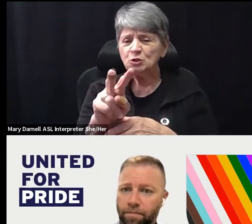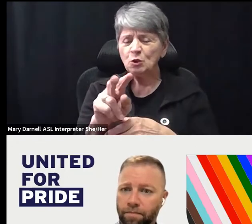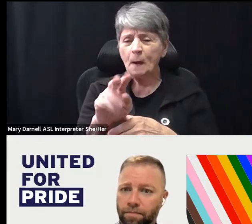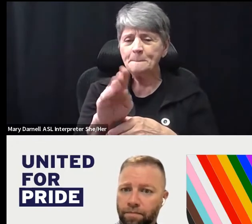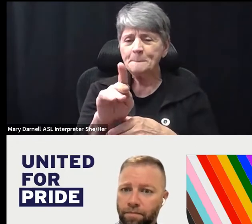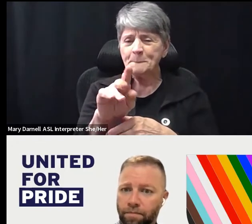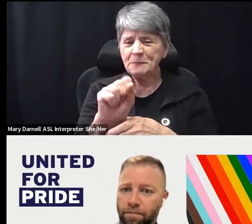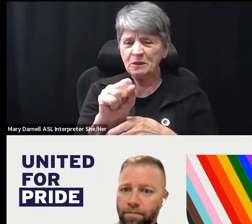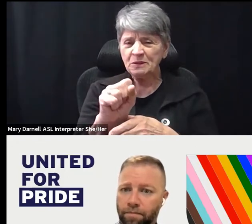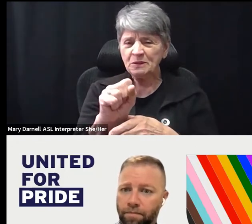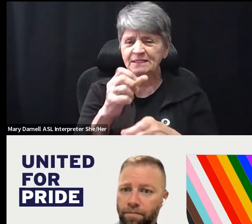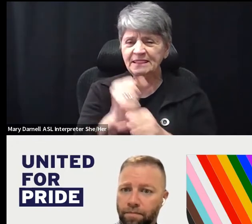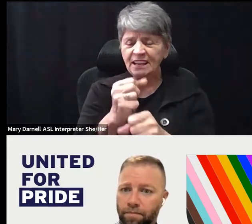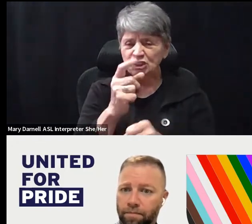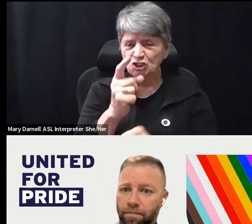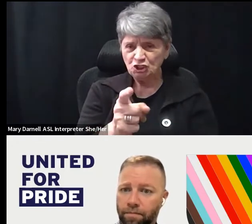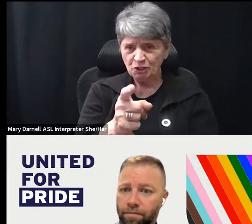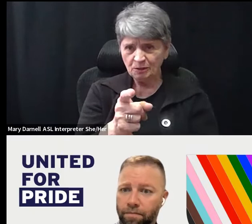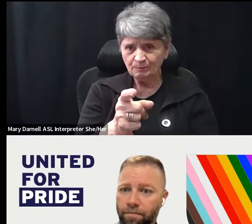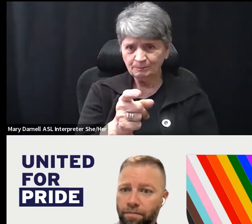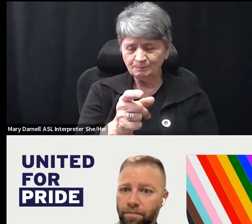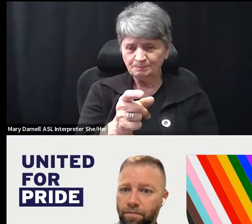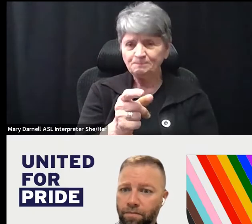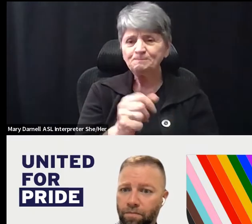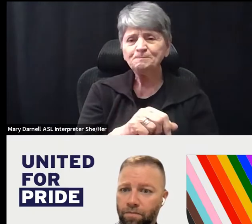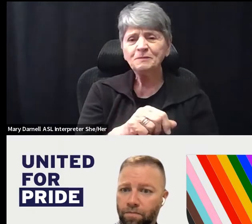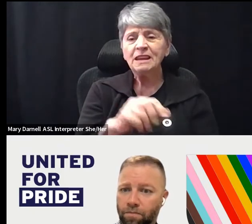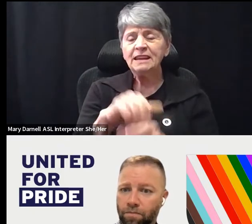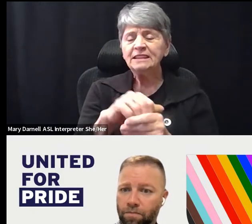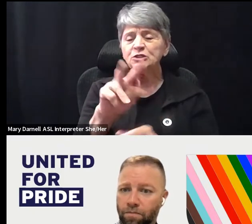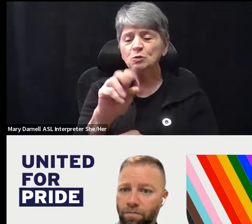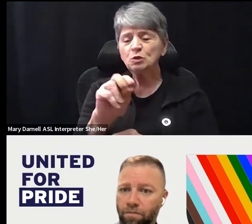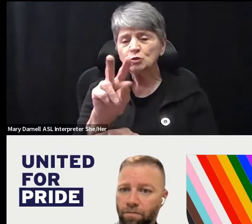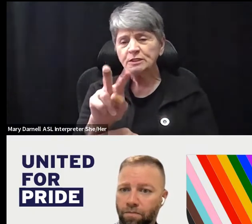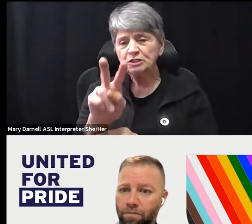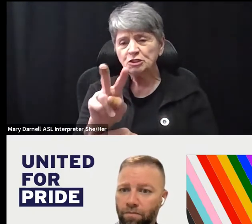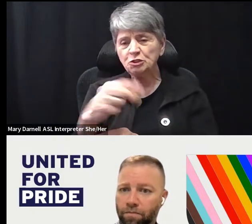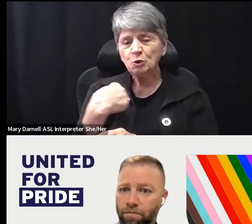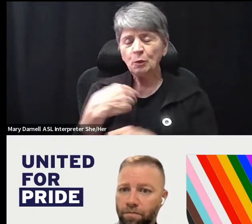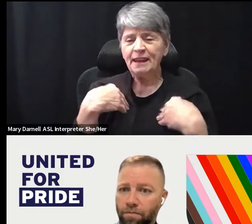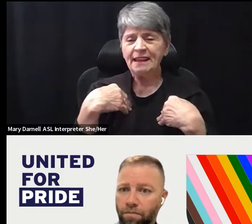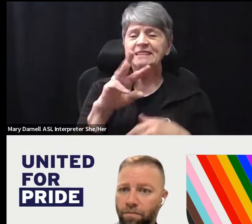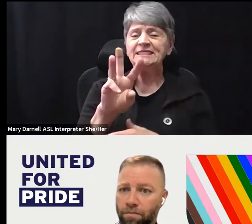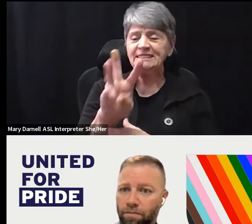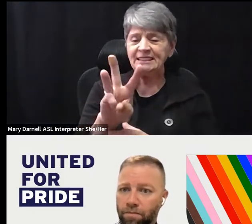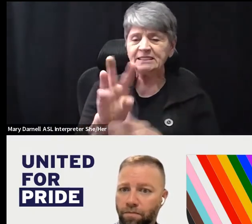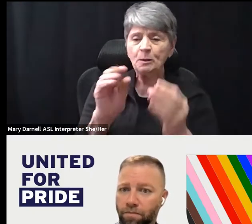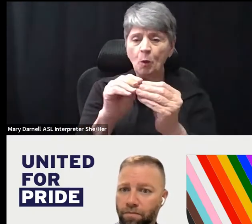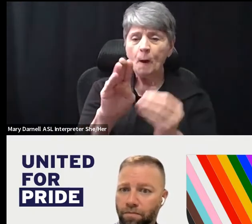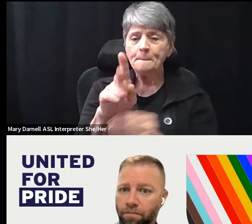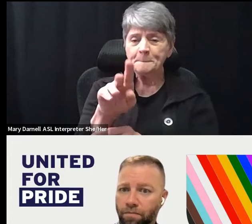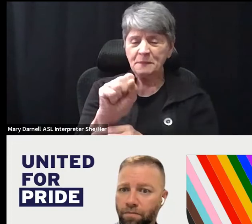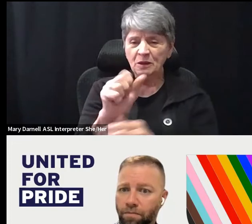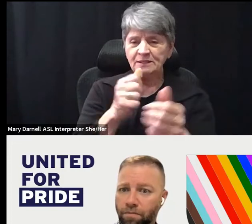new programs and 15 expanded existing programs. In 2022, we had 6 more bills that were passed to